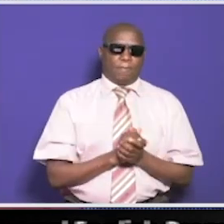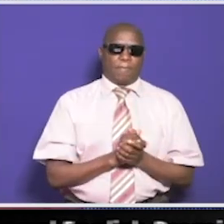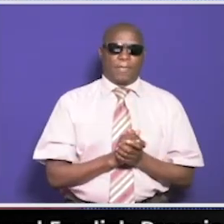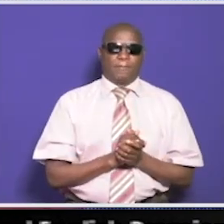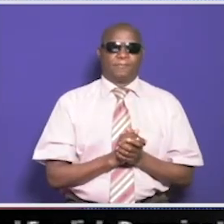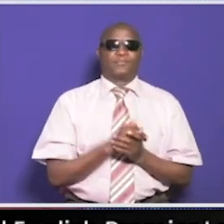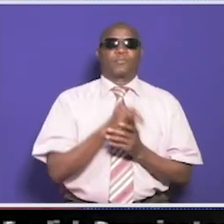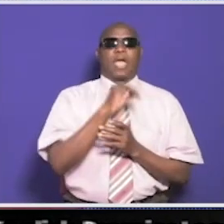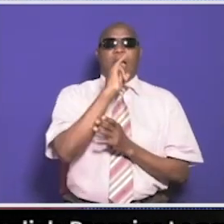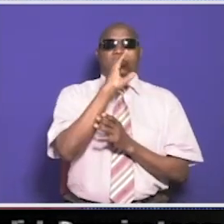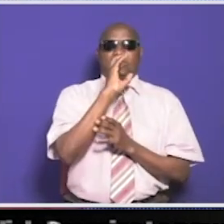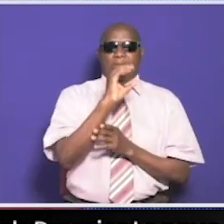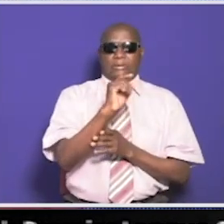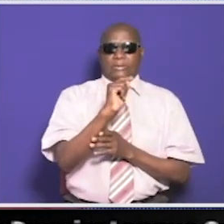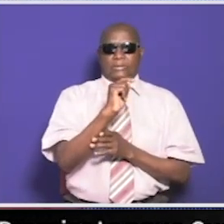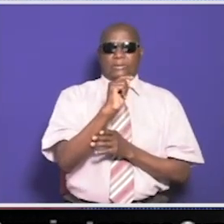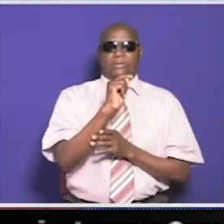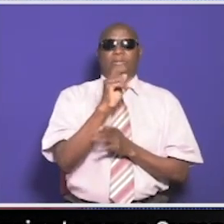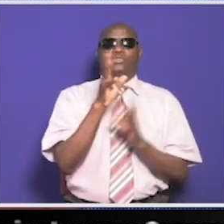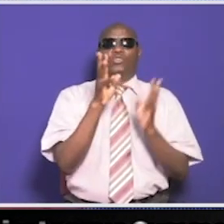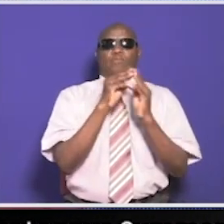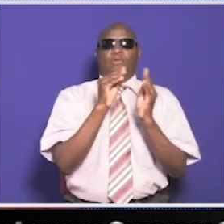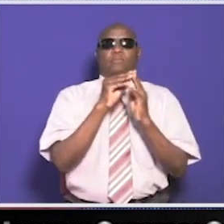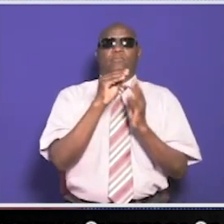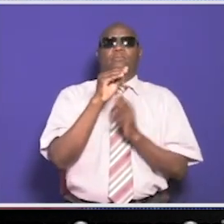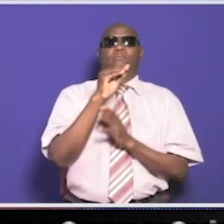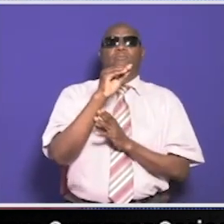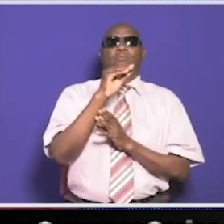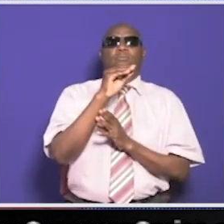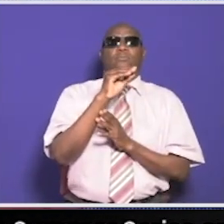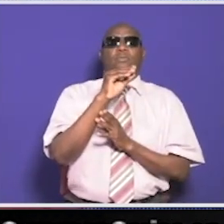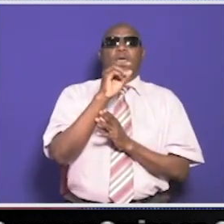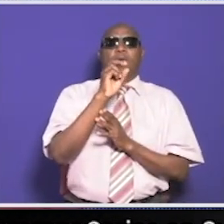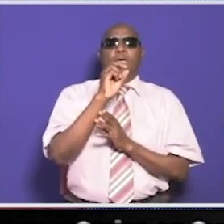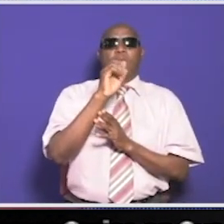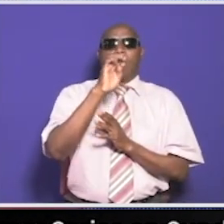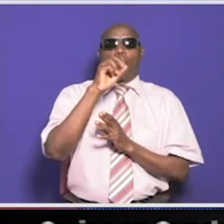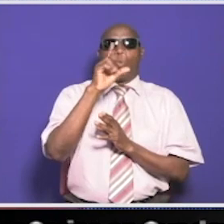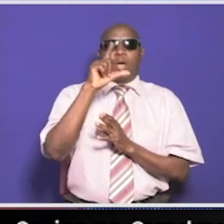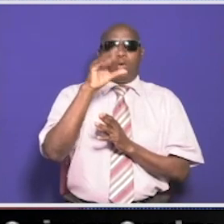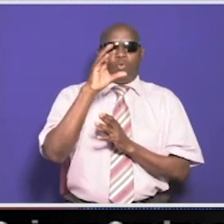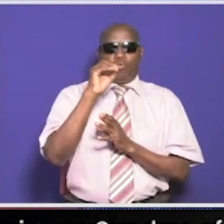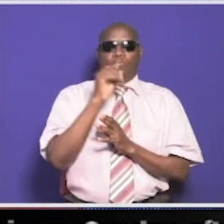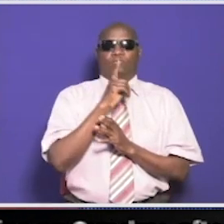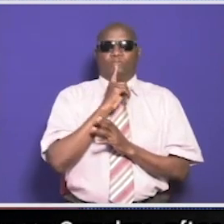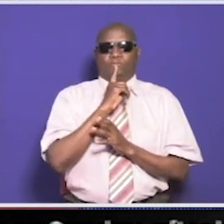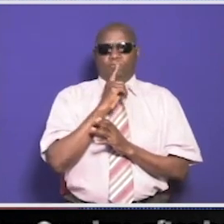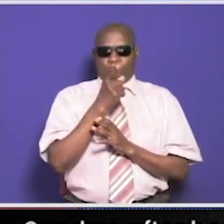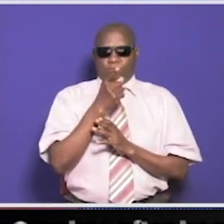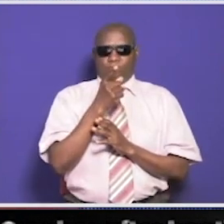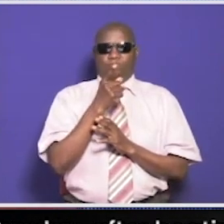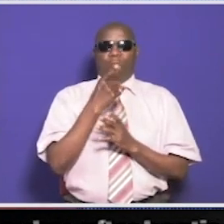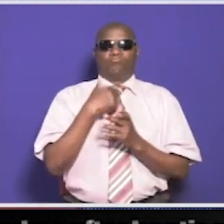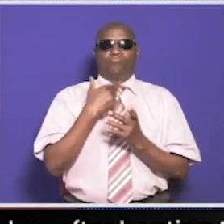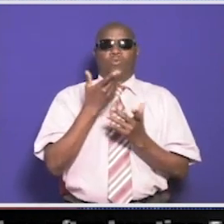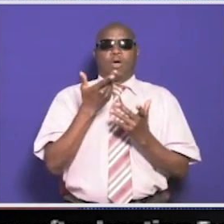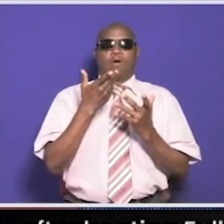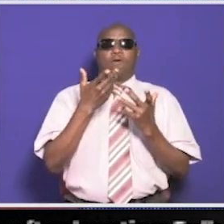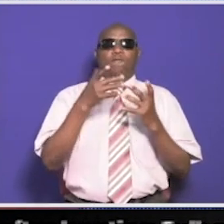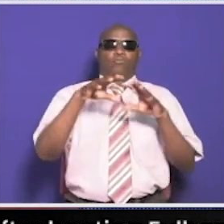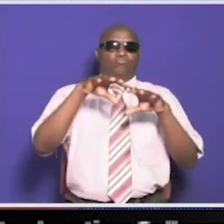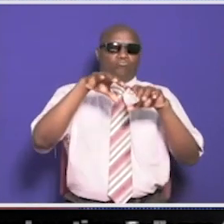ICT Cabinet Secretary Eli Dowalo has said that the ministry, through stakeholder alliance and partnerships, has managed to secure a donation